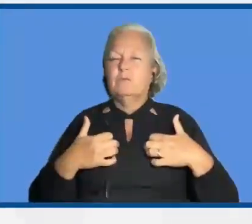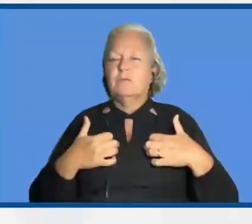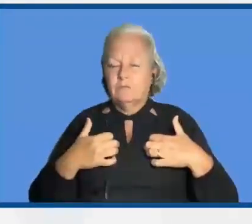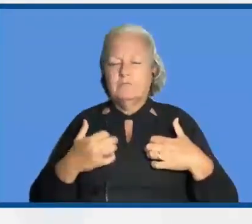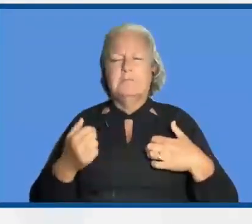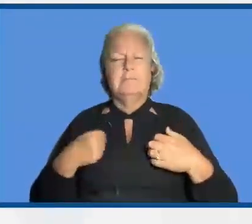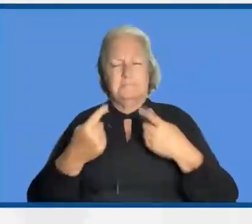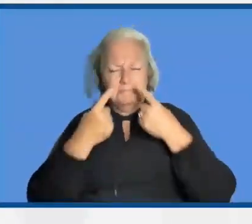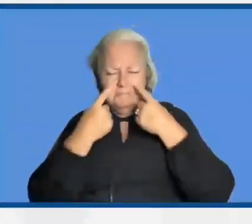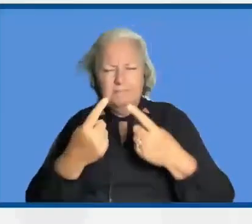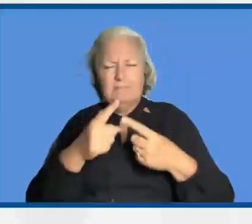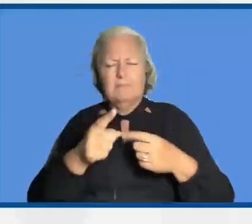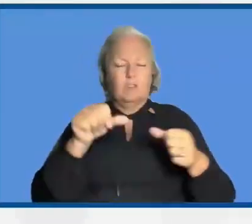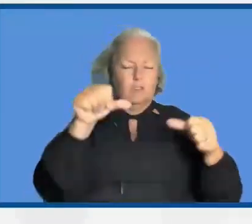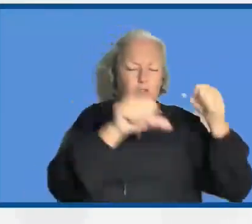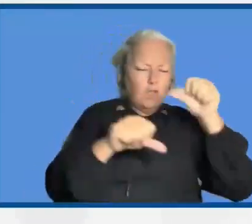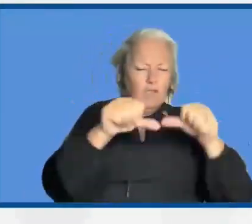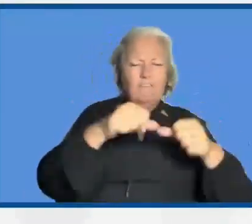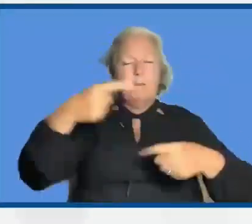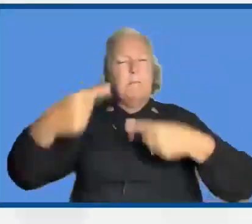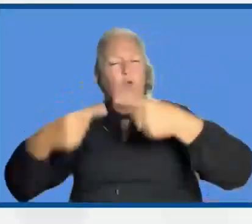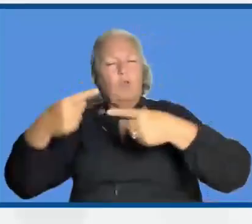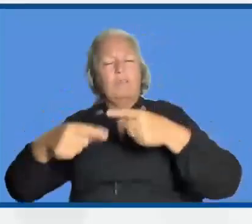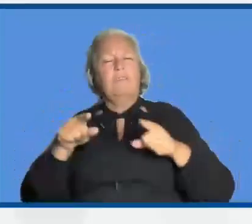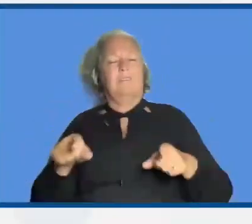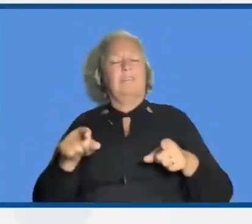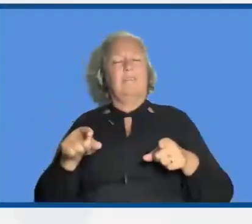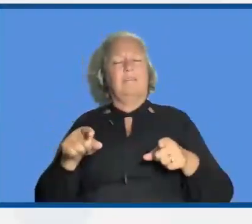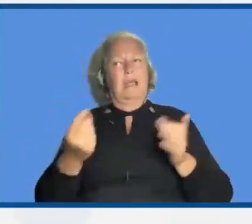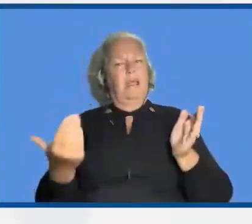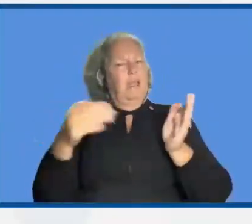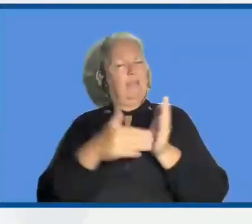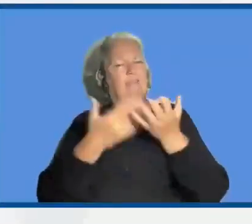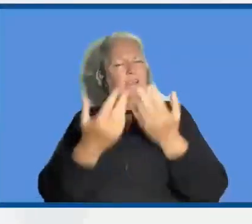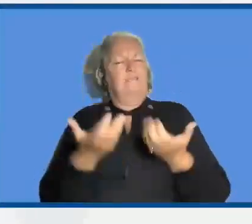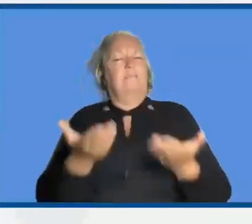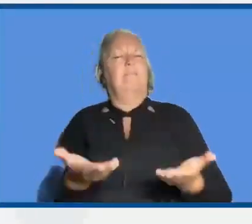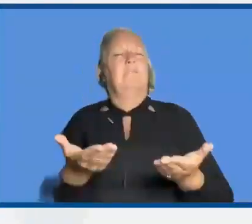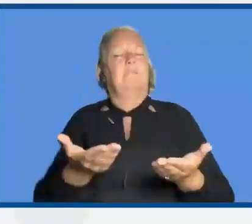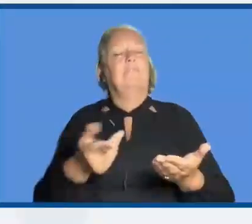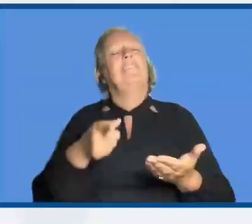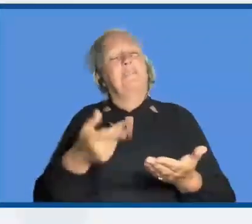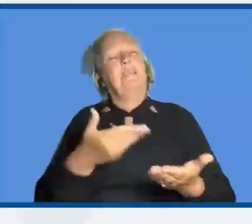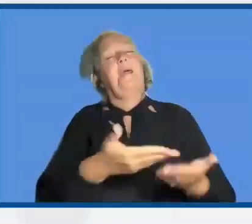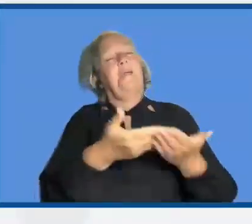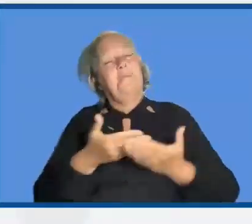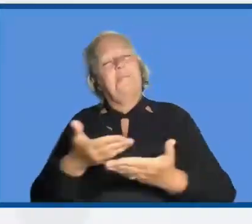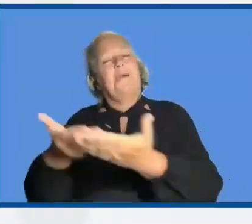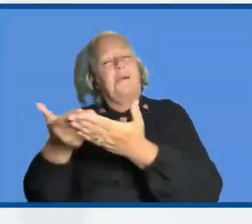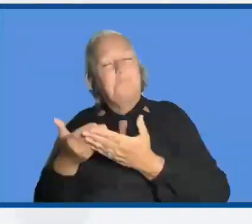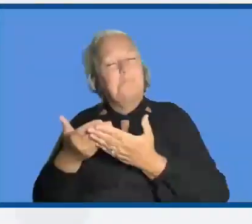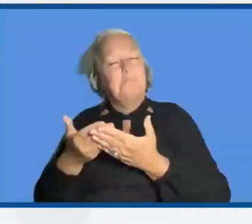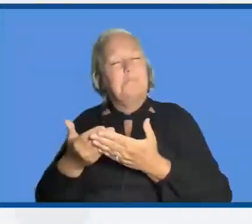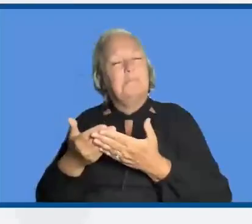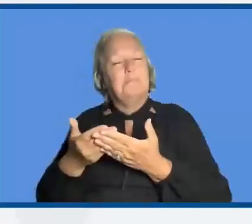and political dialogues have come back because this helps us to see ourselves on the map.